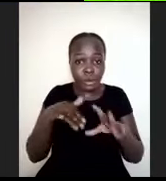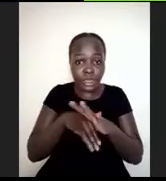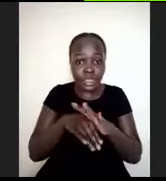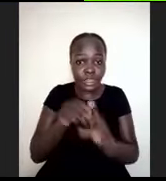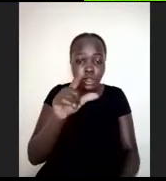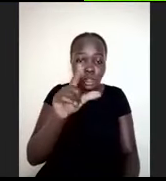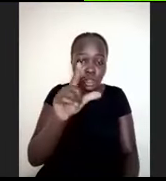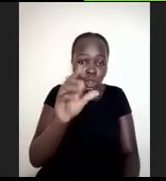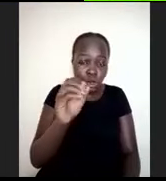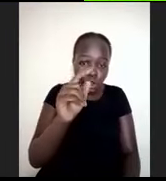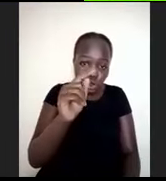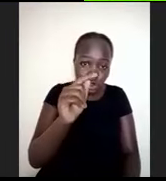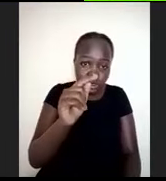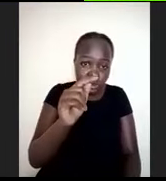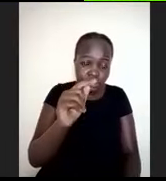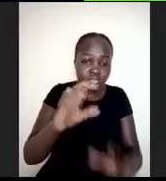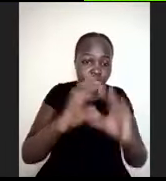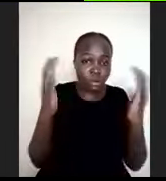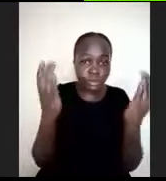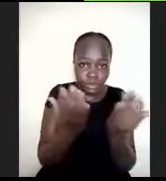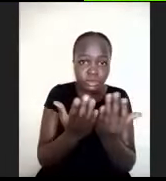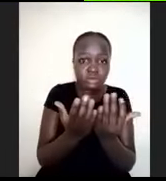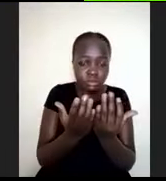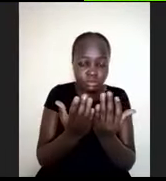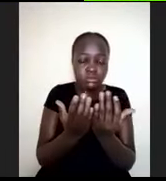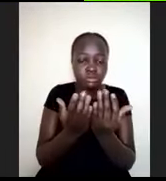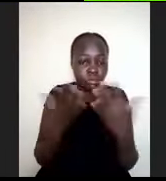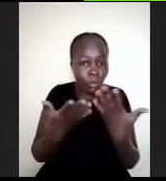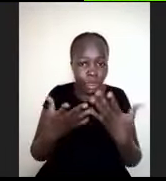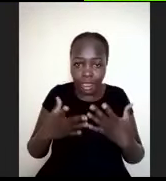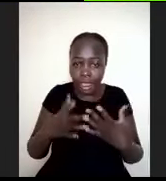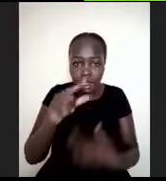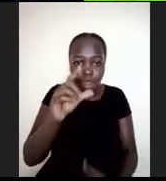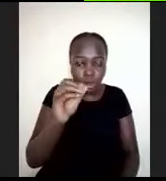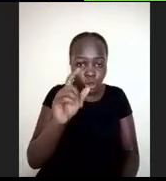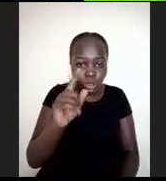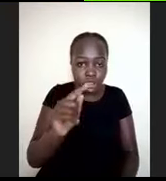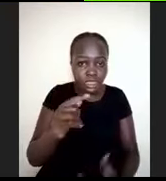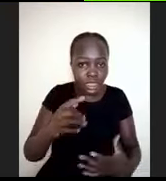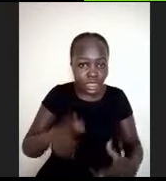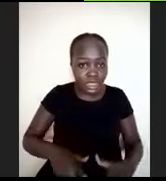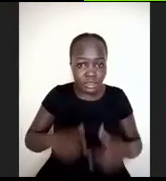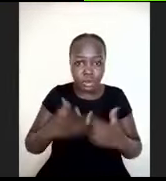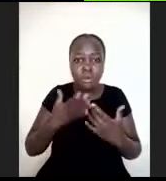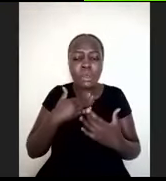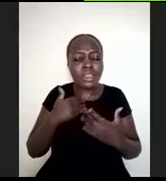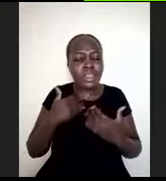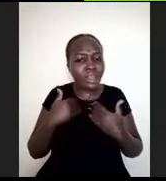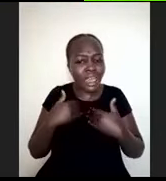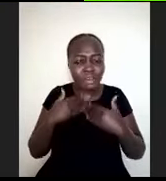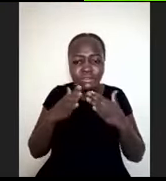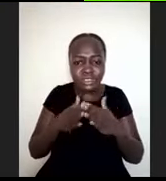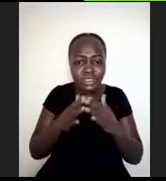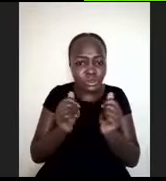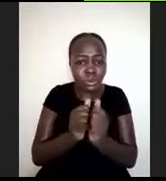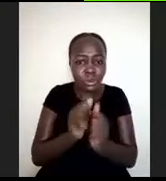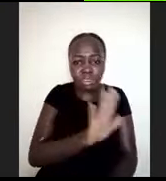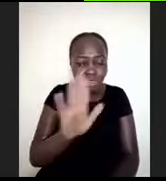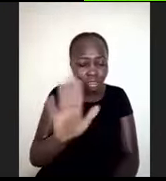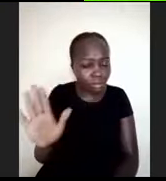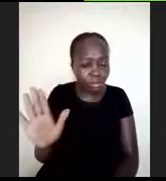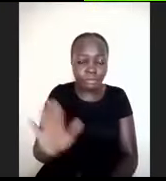the community where Lot lived, they wanted to have sex with the angels. And